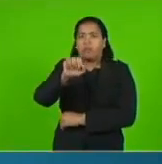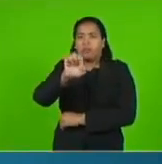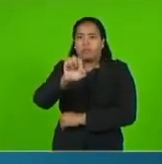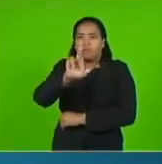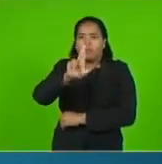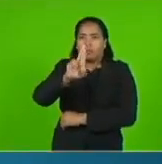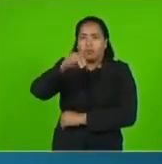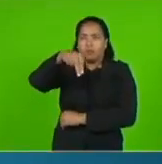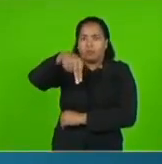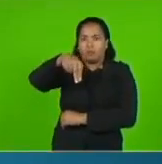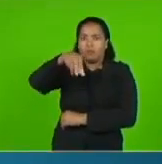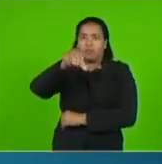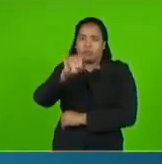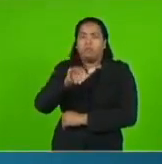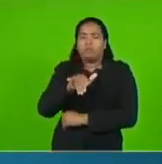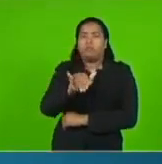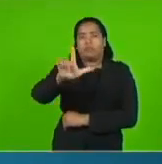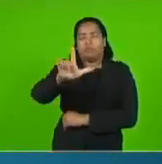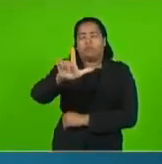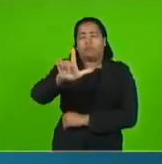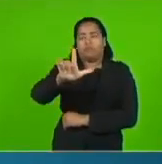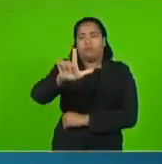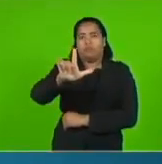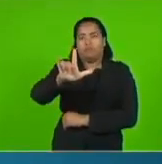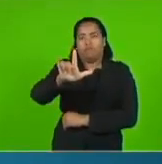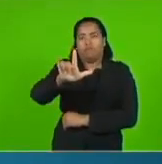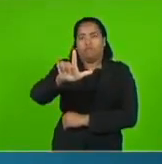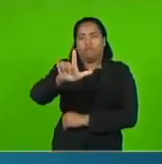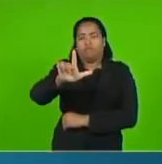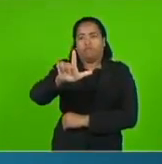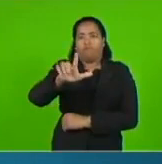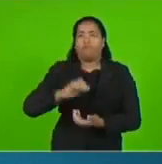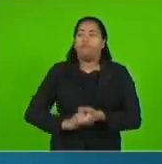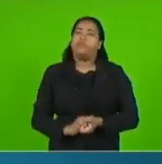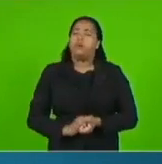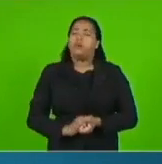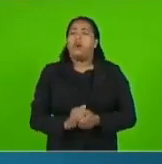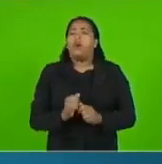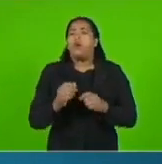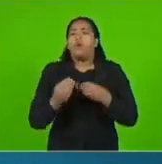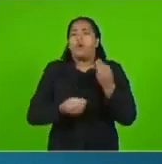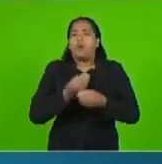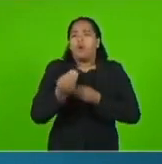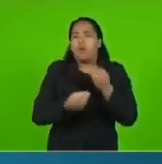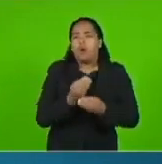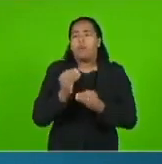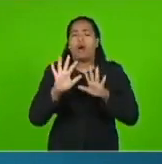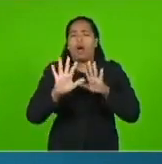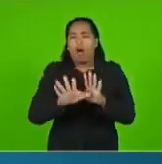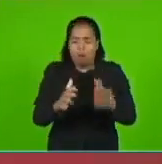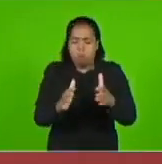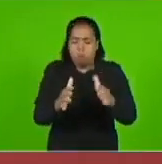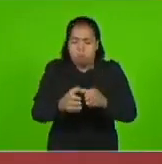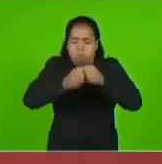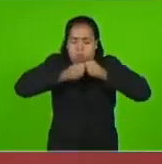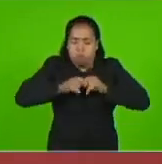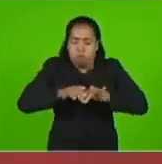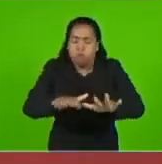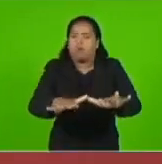The word absent or wormwood translated to Ukrainian is Chernobyl, where